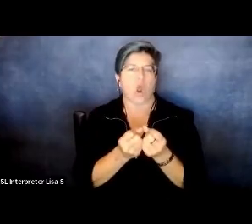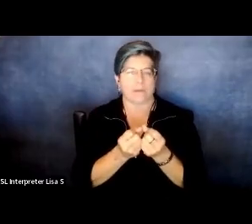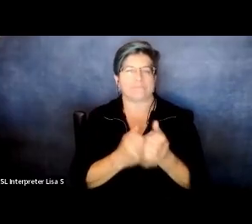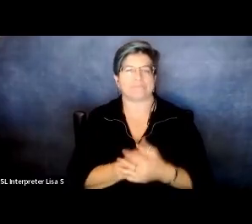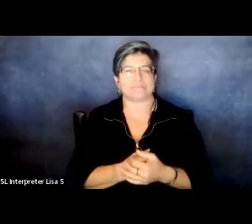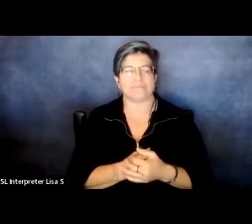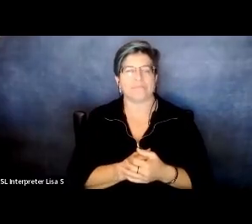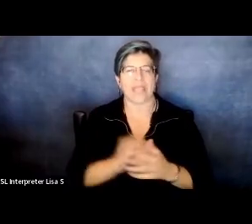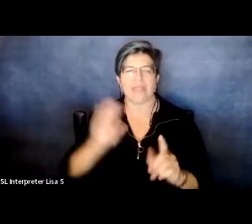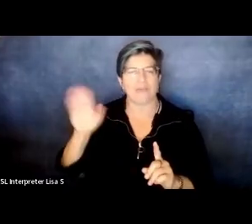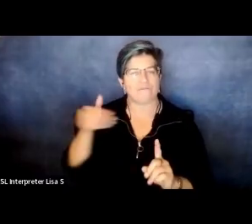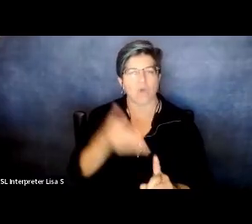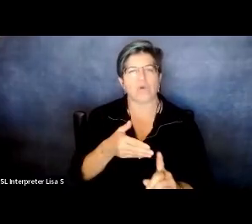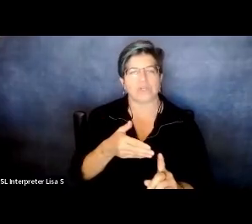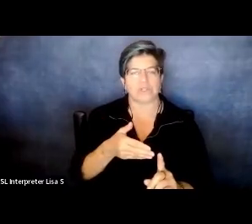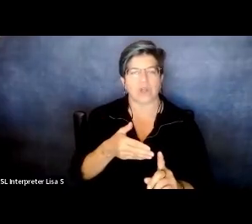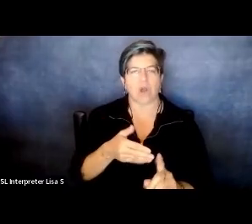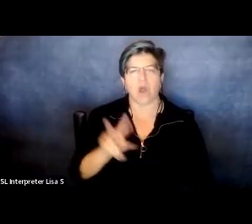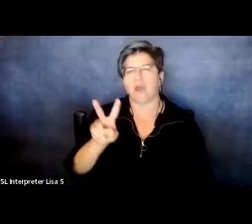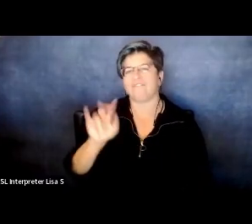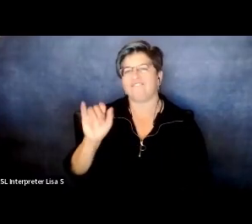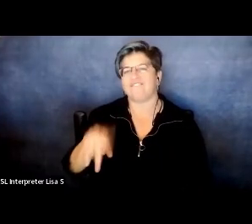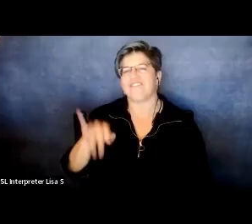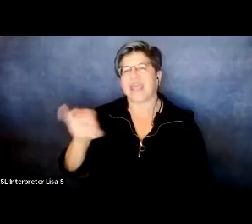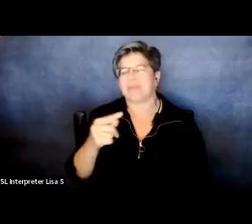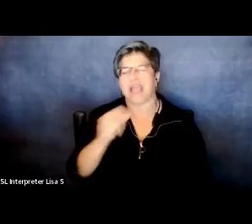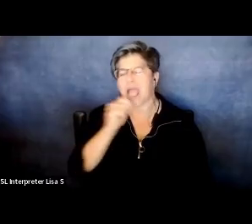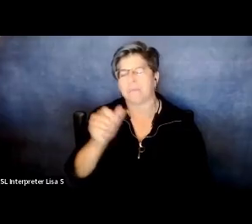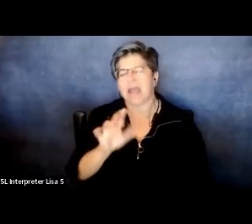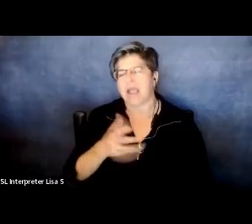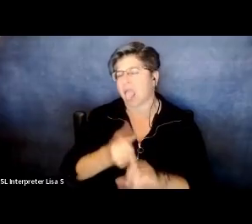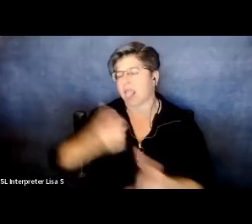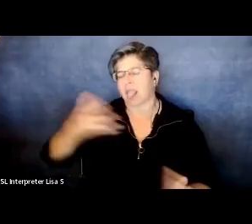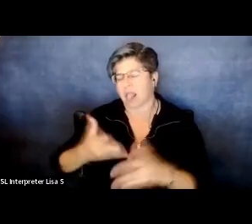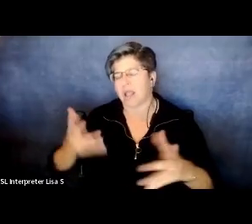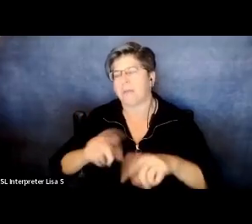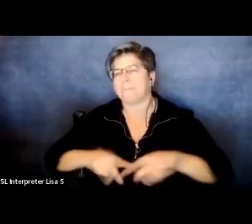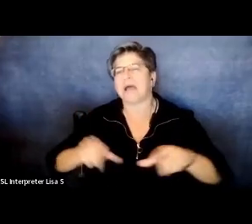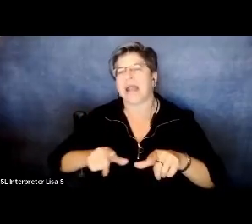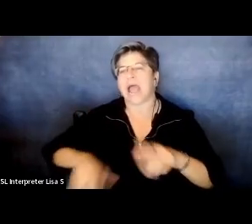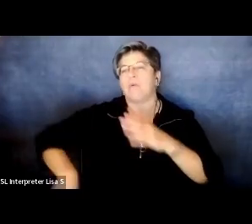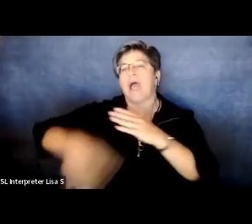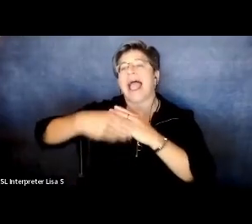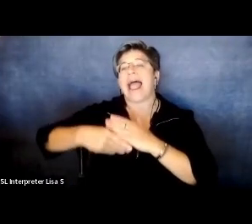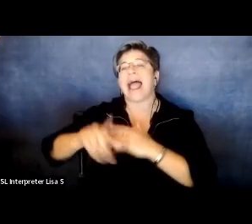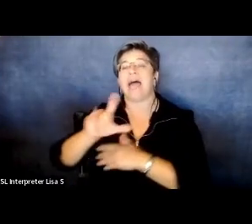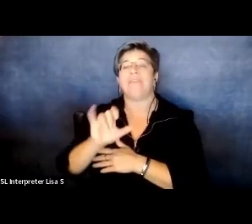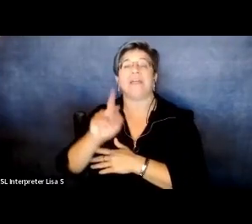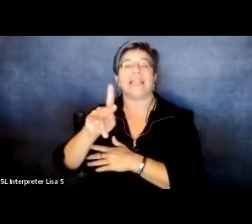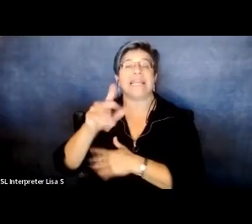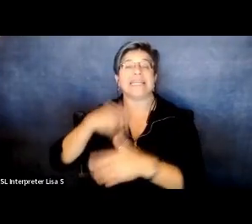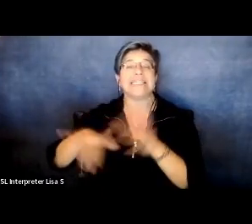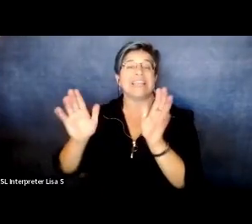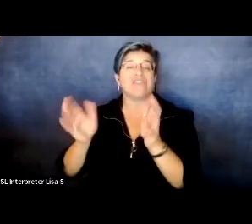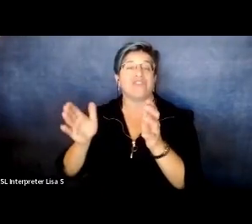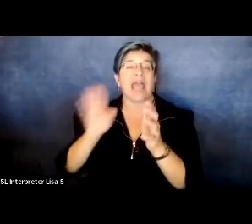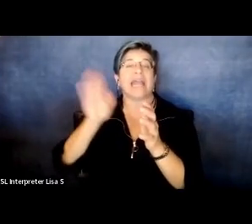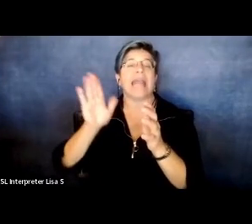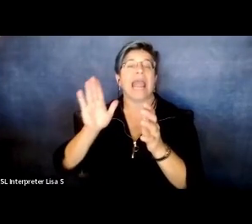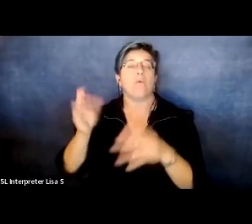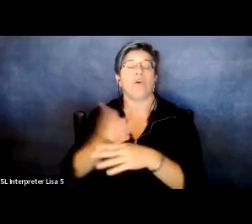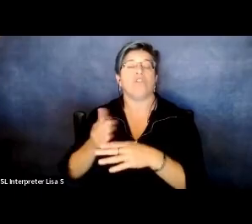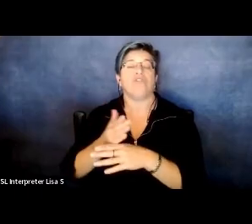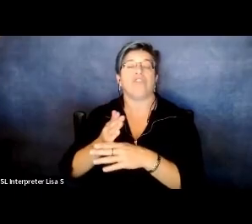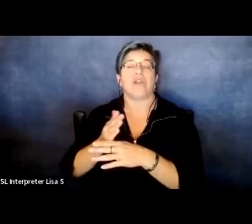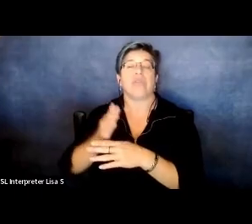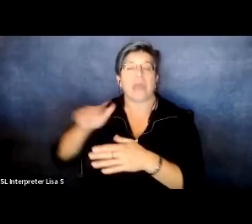that focused on vaping. So not going to talk very much, but we'll drop those links in the chat and we'll share them in follow-up.